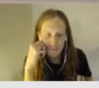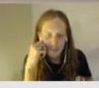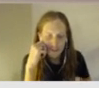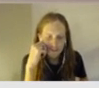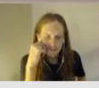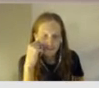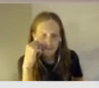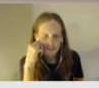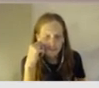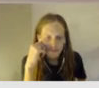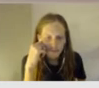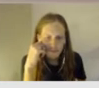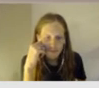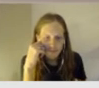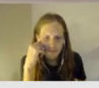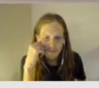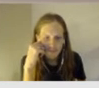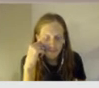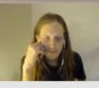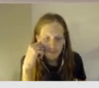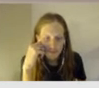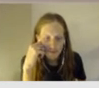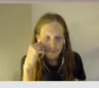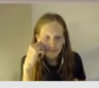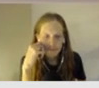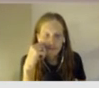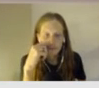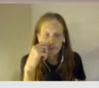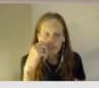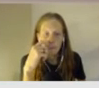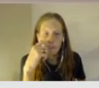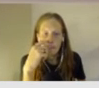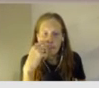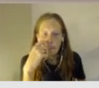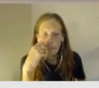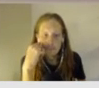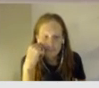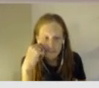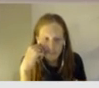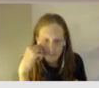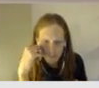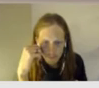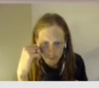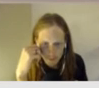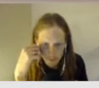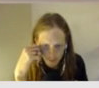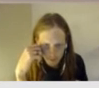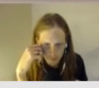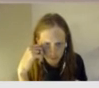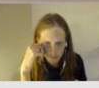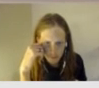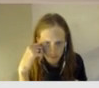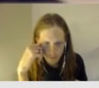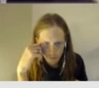to kind of sleep in on the weekends, especially. So it doesn't cut into husband and wife time if I'm, you know,